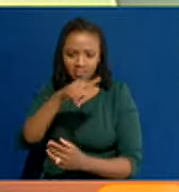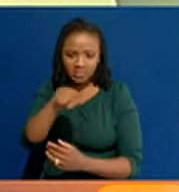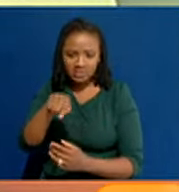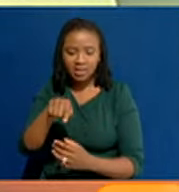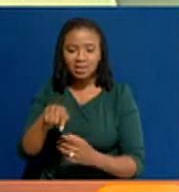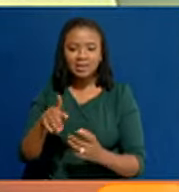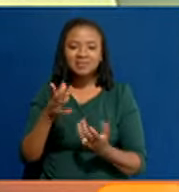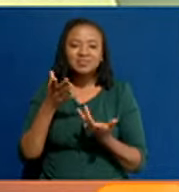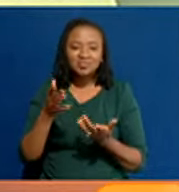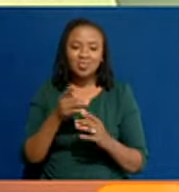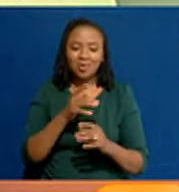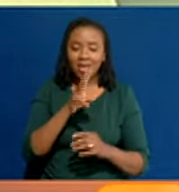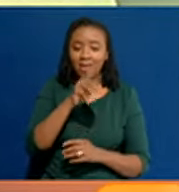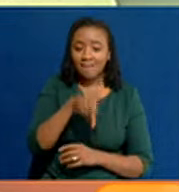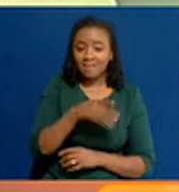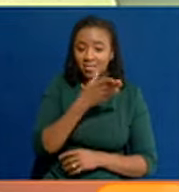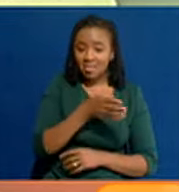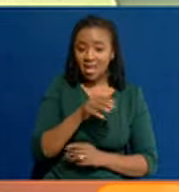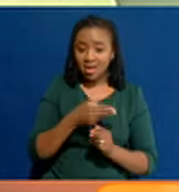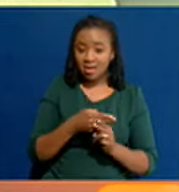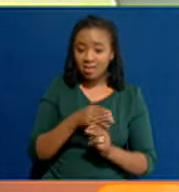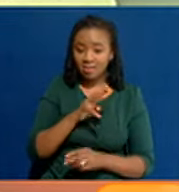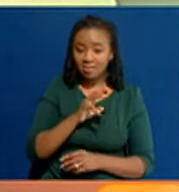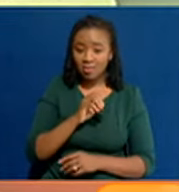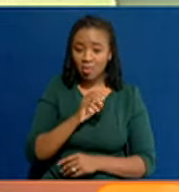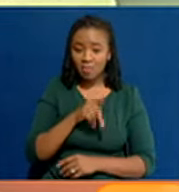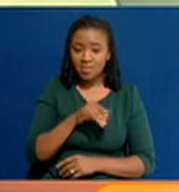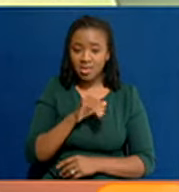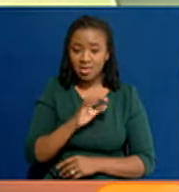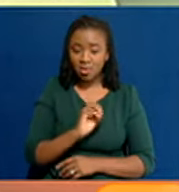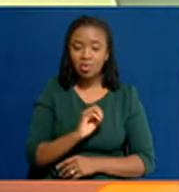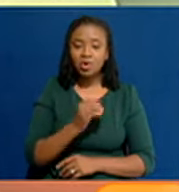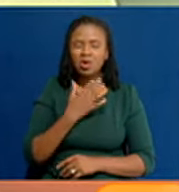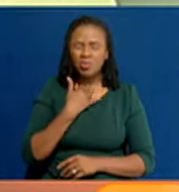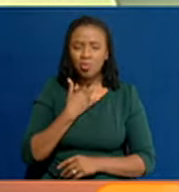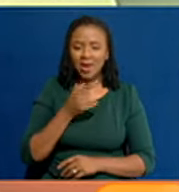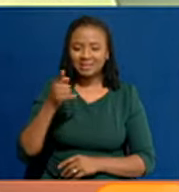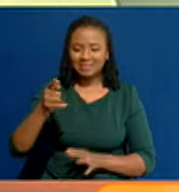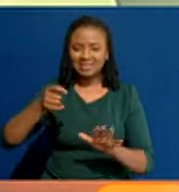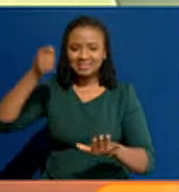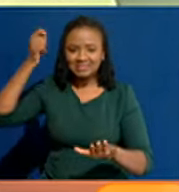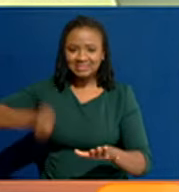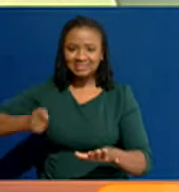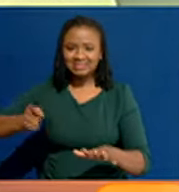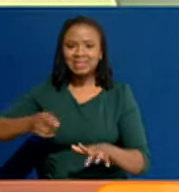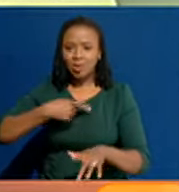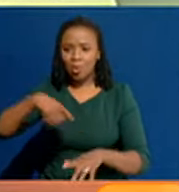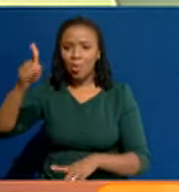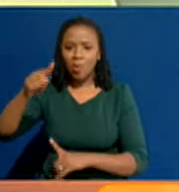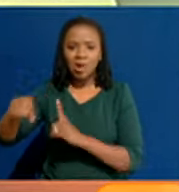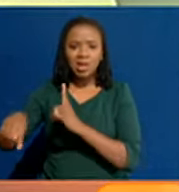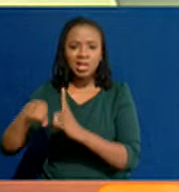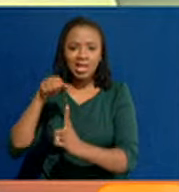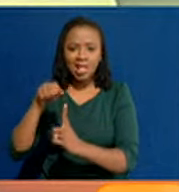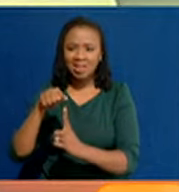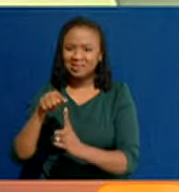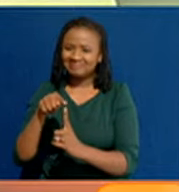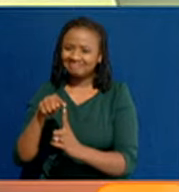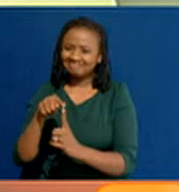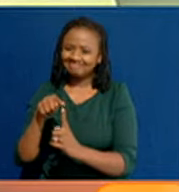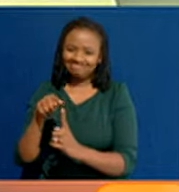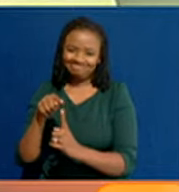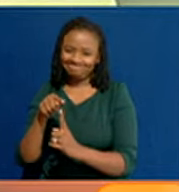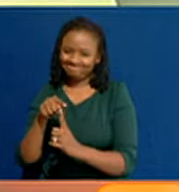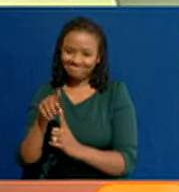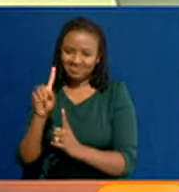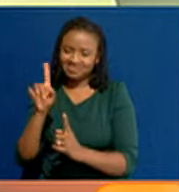by Ugunja Member of Parliament Opiyo Wandayi, seeks to replace the death sentence with life imprisonment. Speaking during an event organized by the